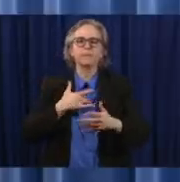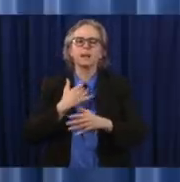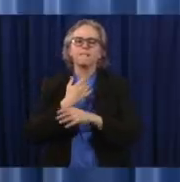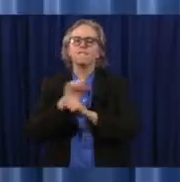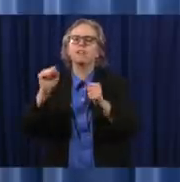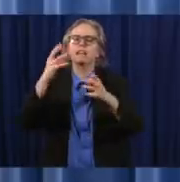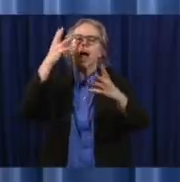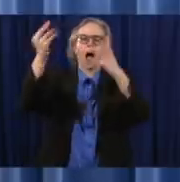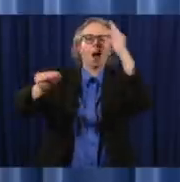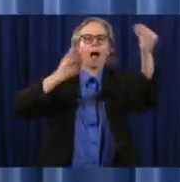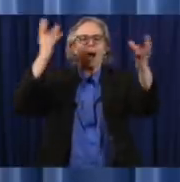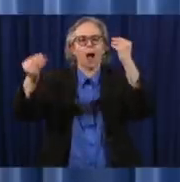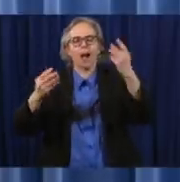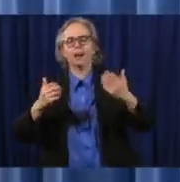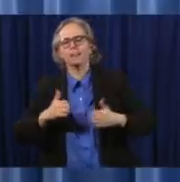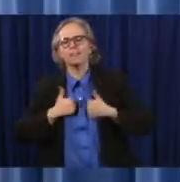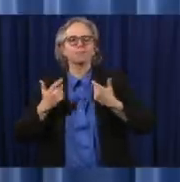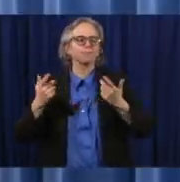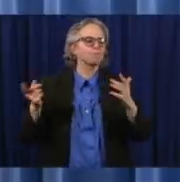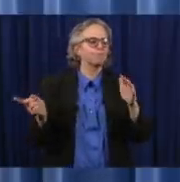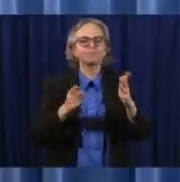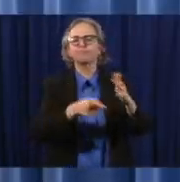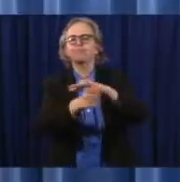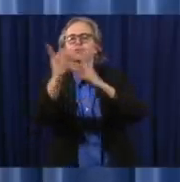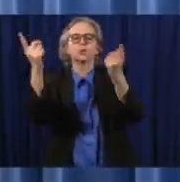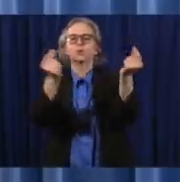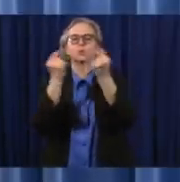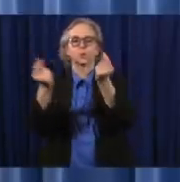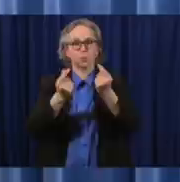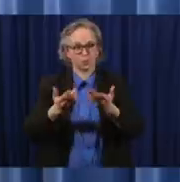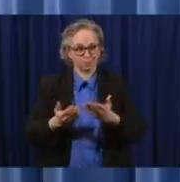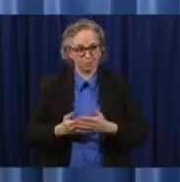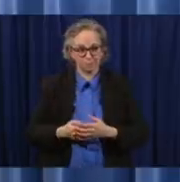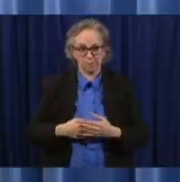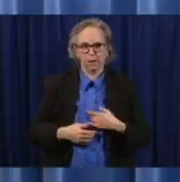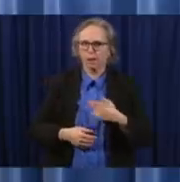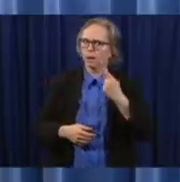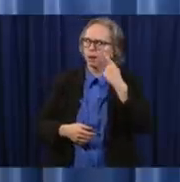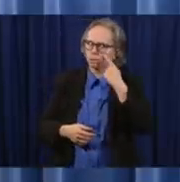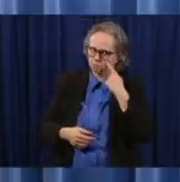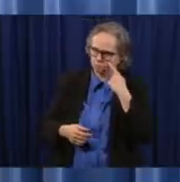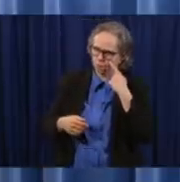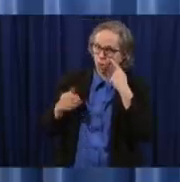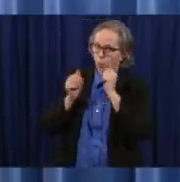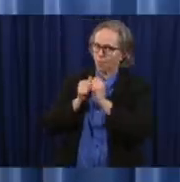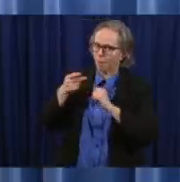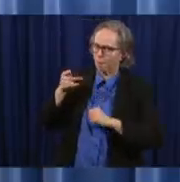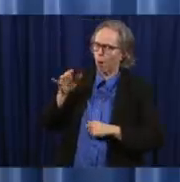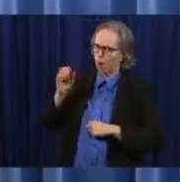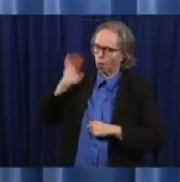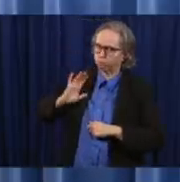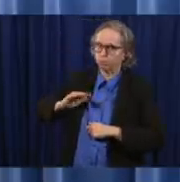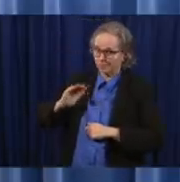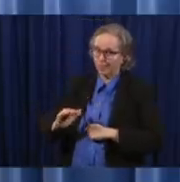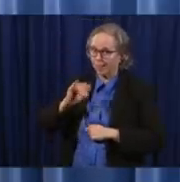I saw that with polio. You know, I remember when we got literally, they got the first